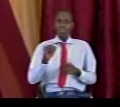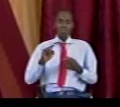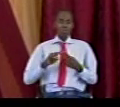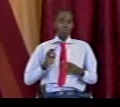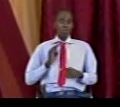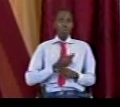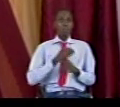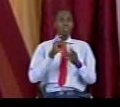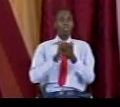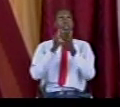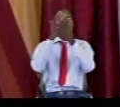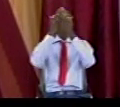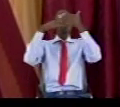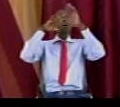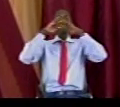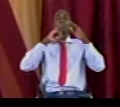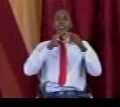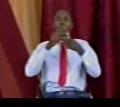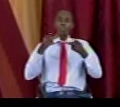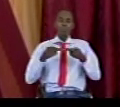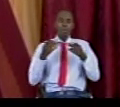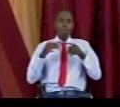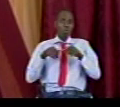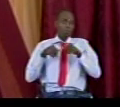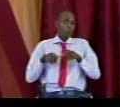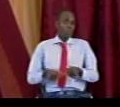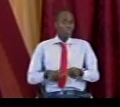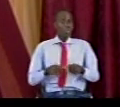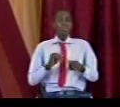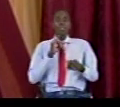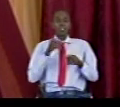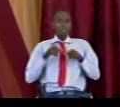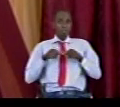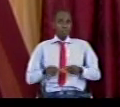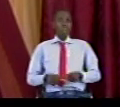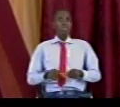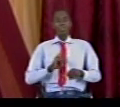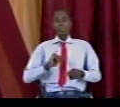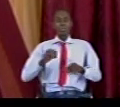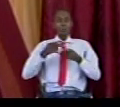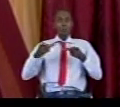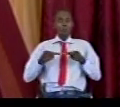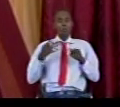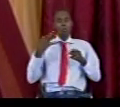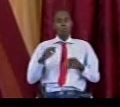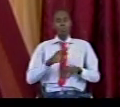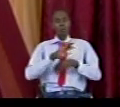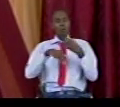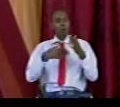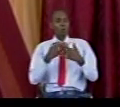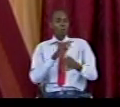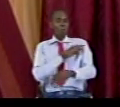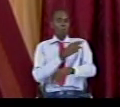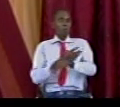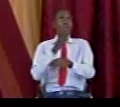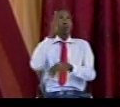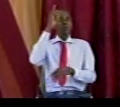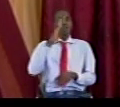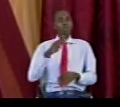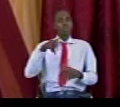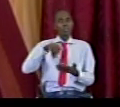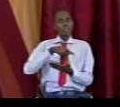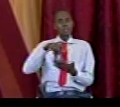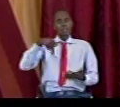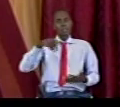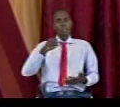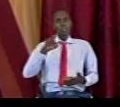the place of abode. Heaven is the dwelling place of the Almighty God. Psalm 123, verse 1, it